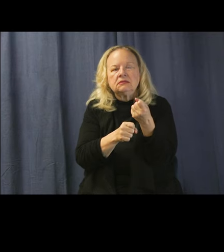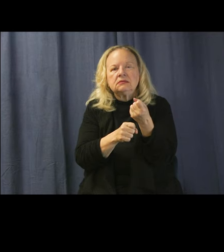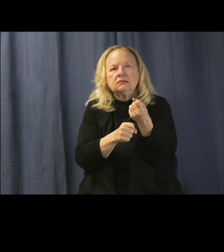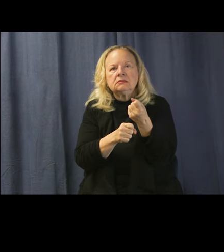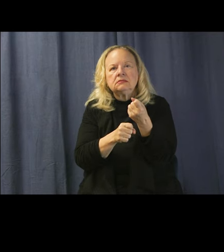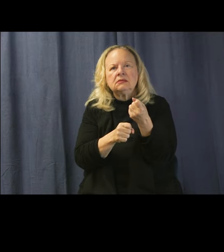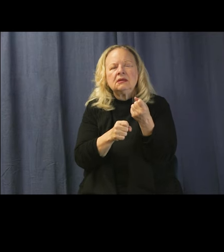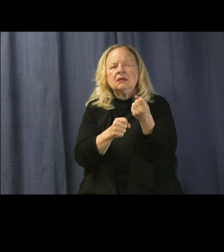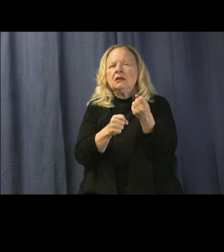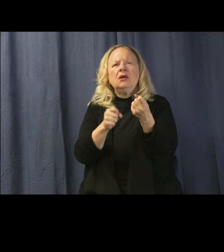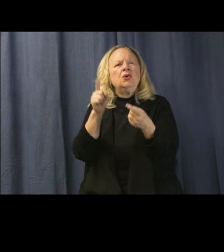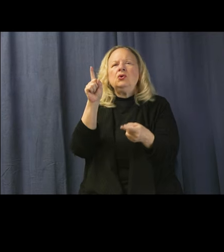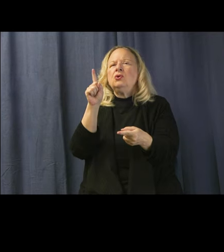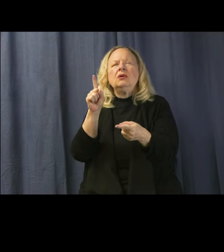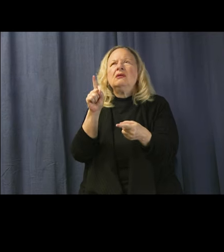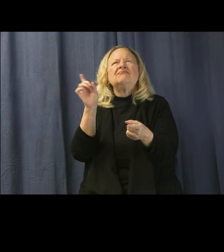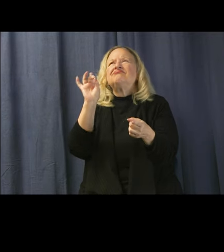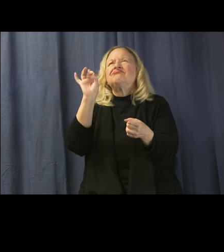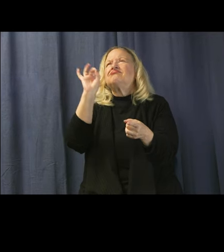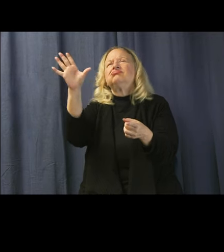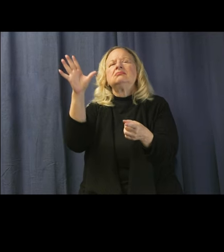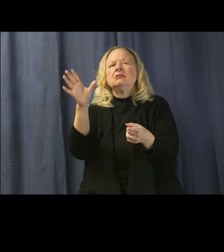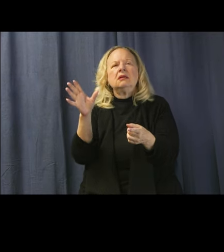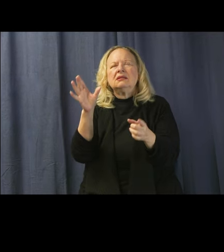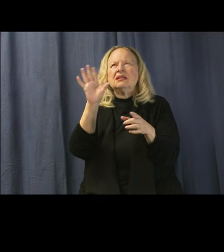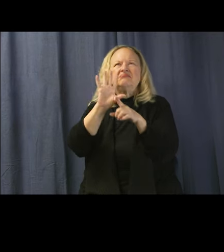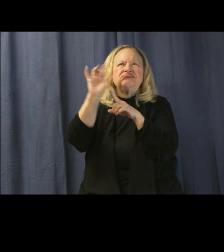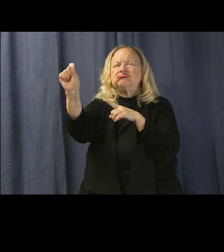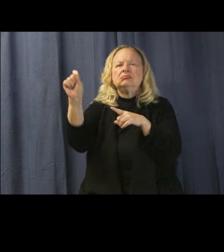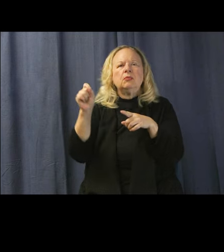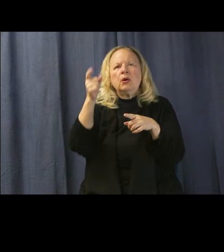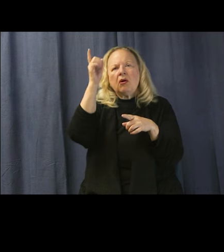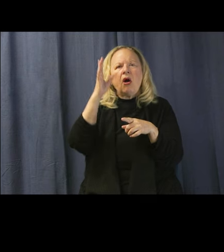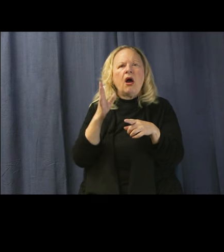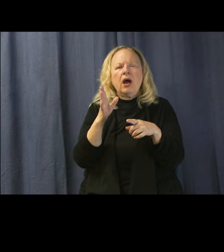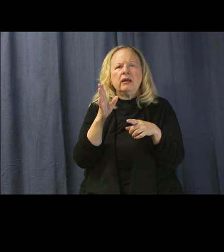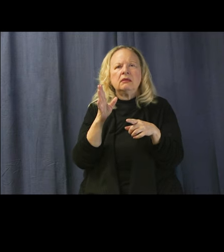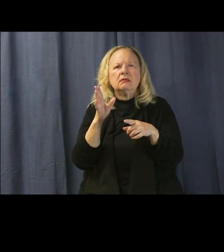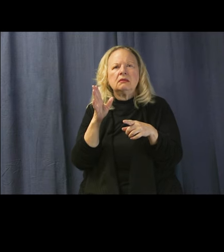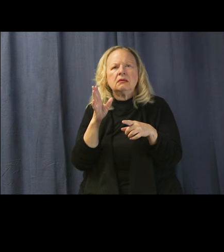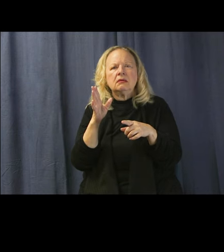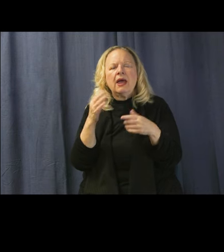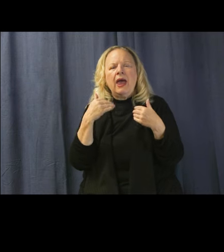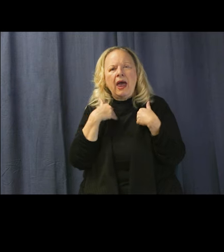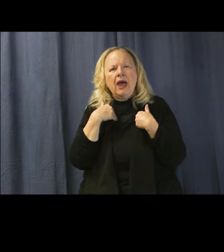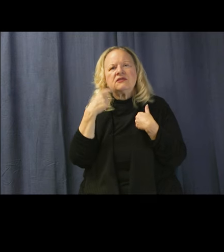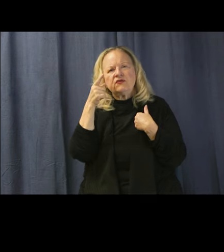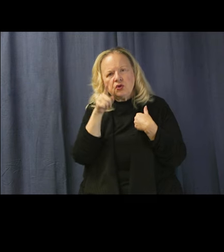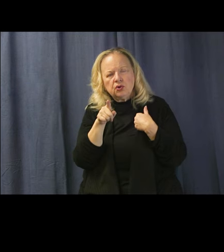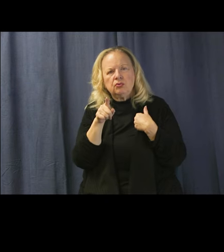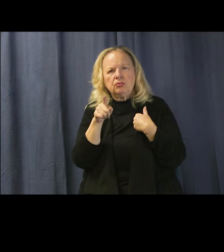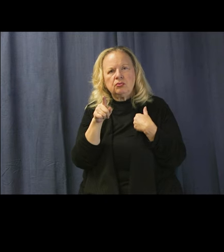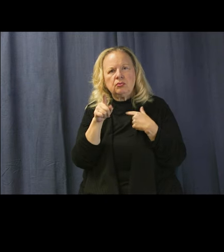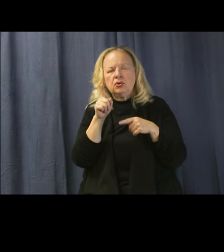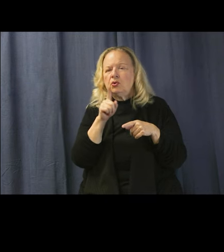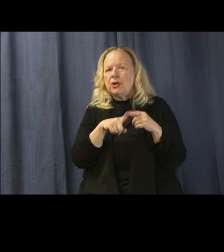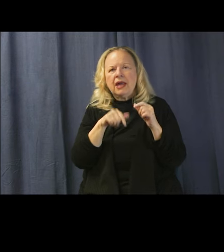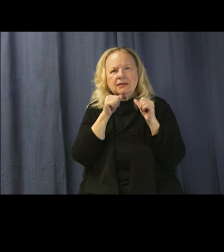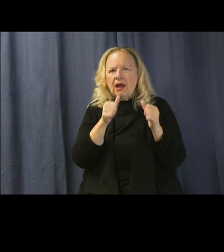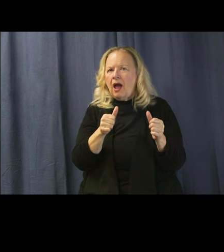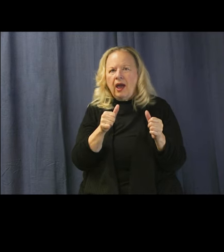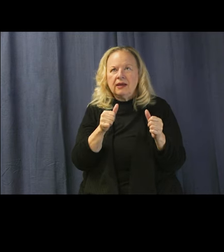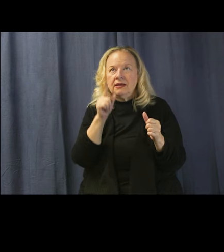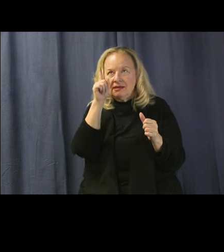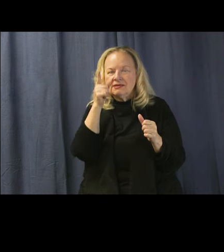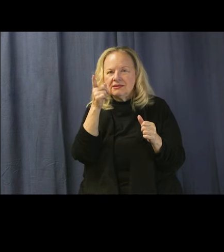The odds are so out of this world when I show you what God has for you. You can't deny there's